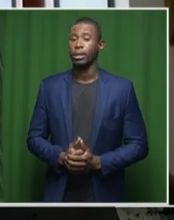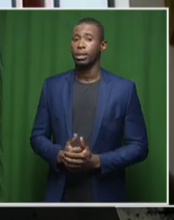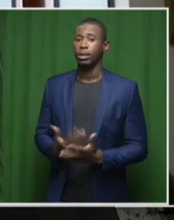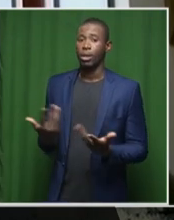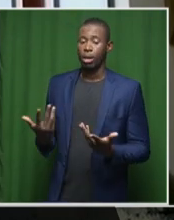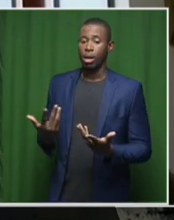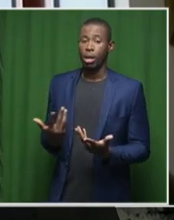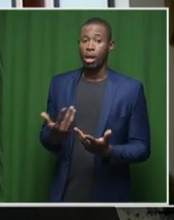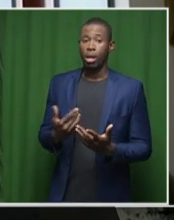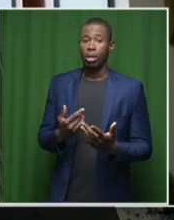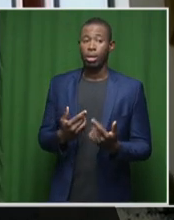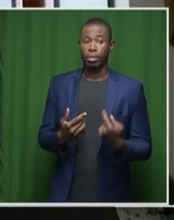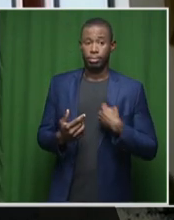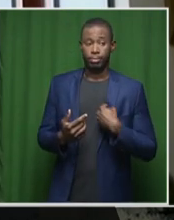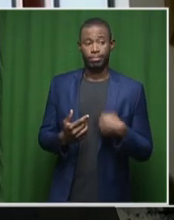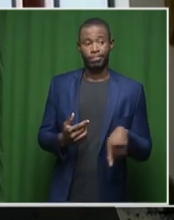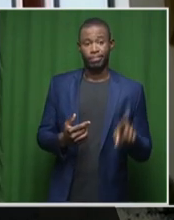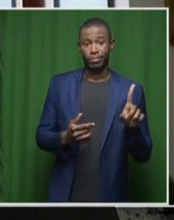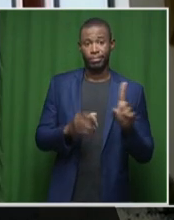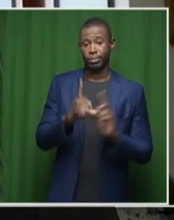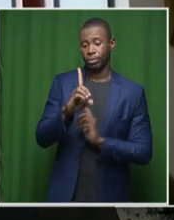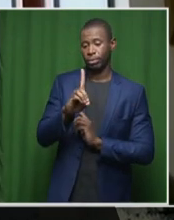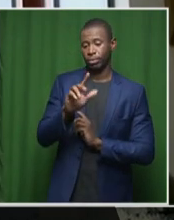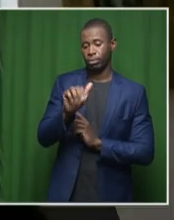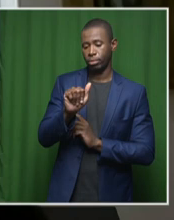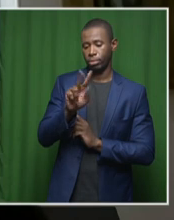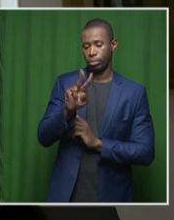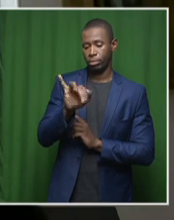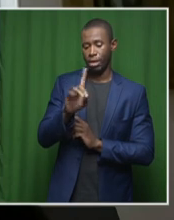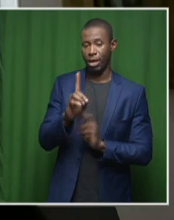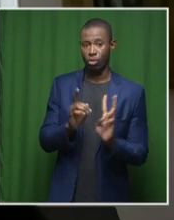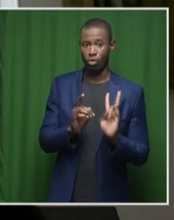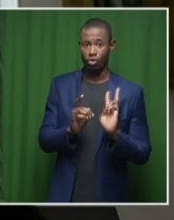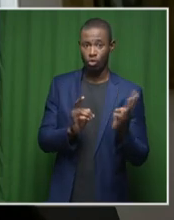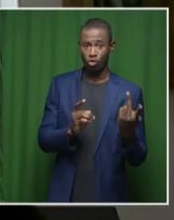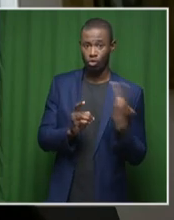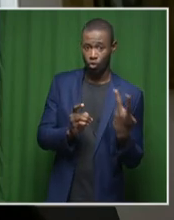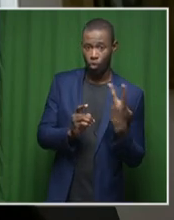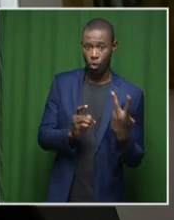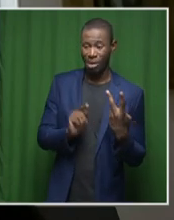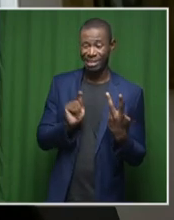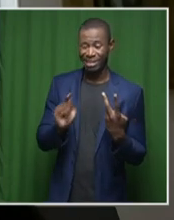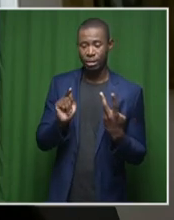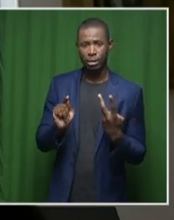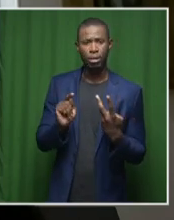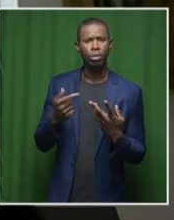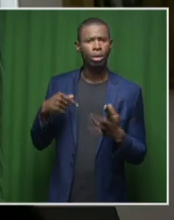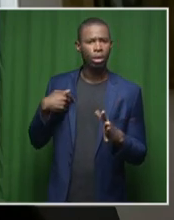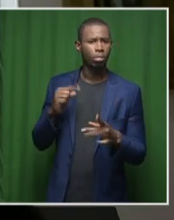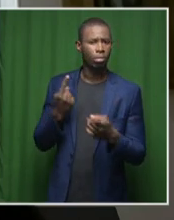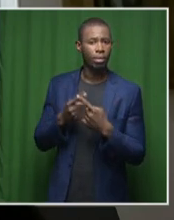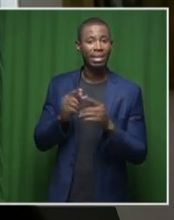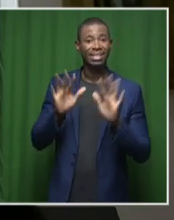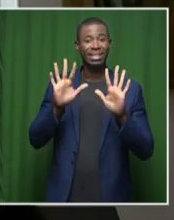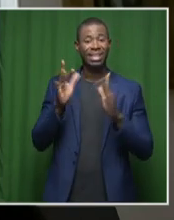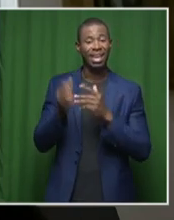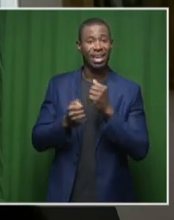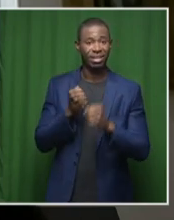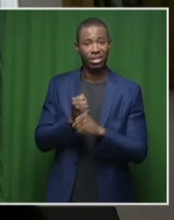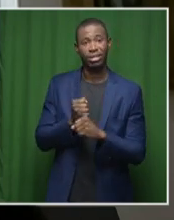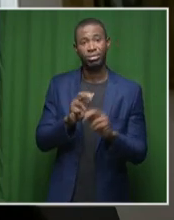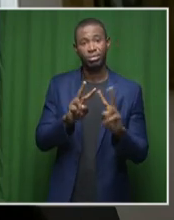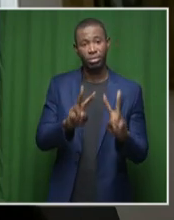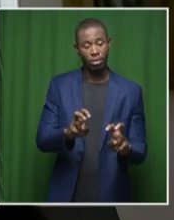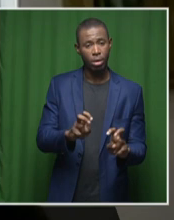Well, David and I, this has probably been the product of about 10 years worth of work. So since our days, busy, you know, when we were